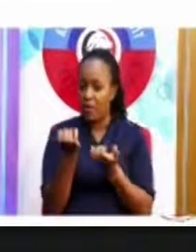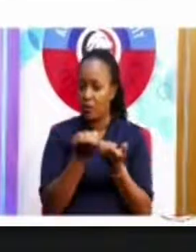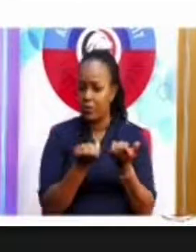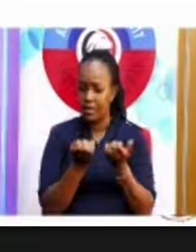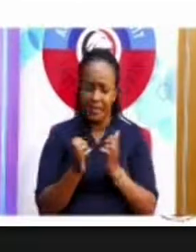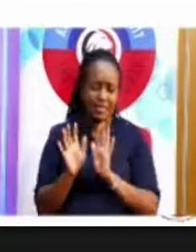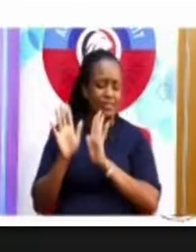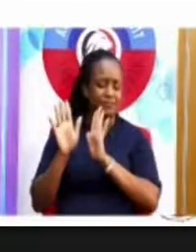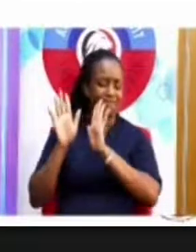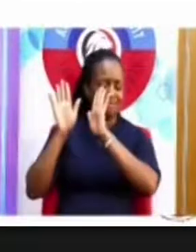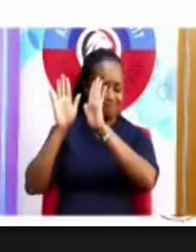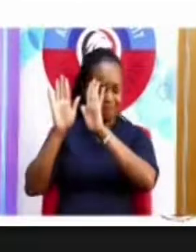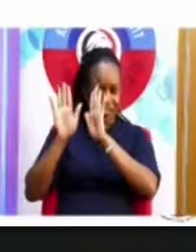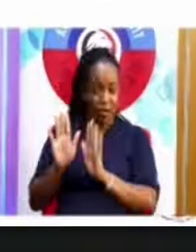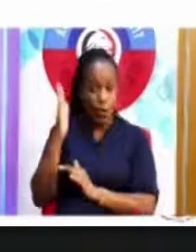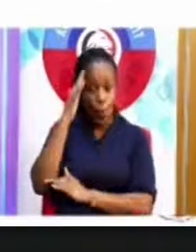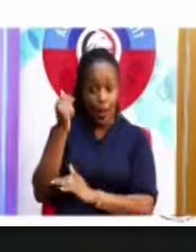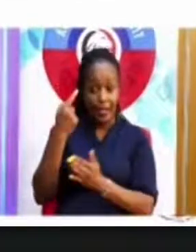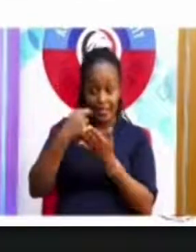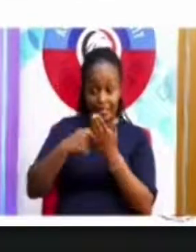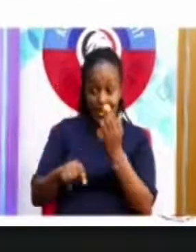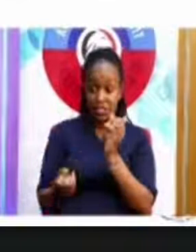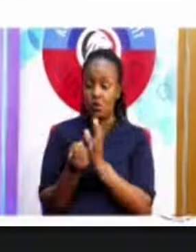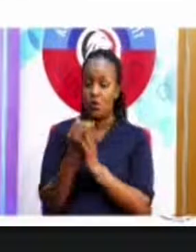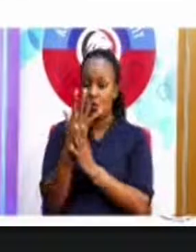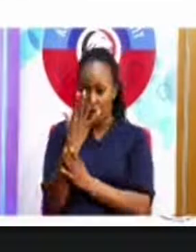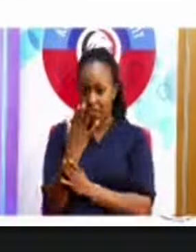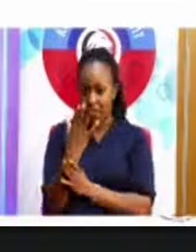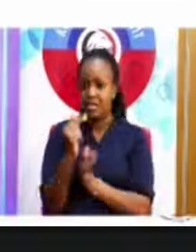growth is always in tandem with the growth in the economy.